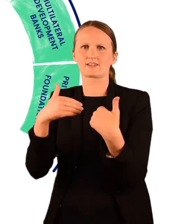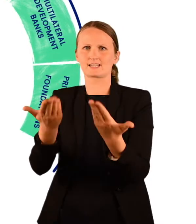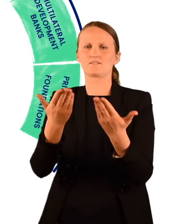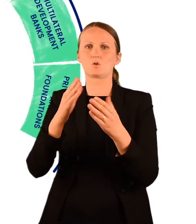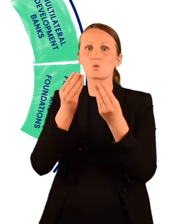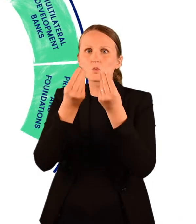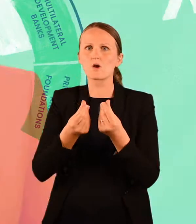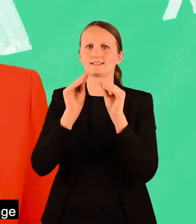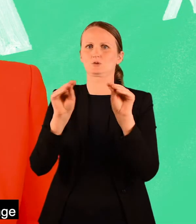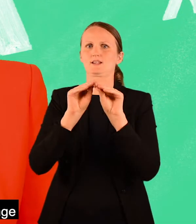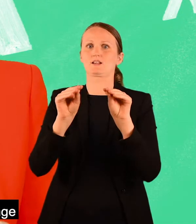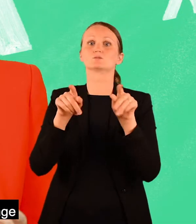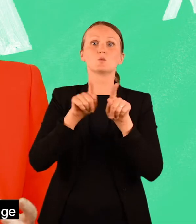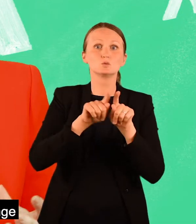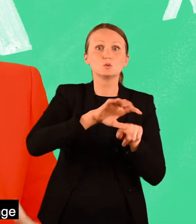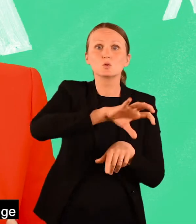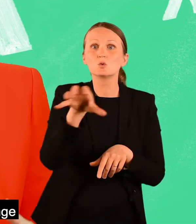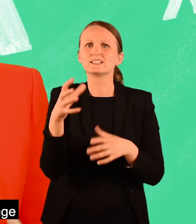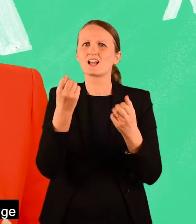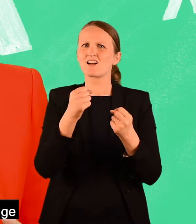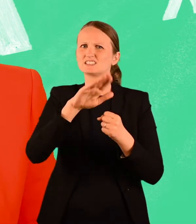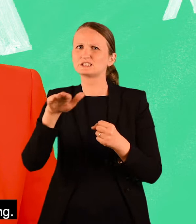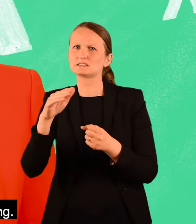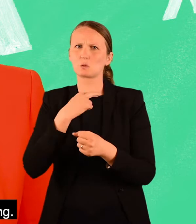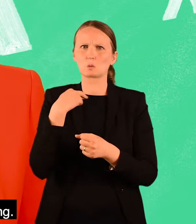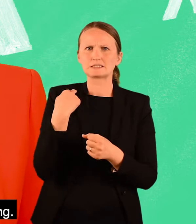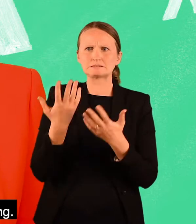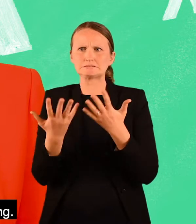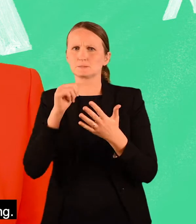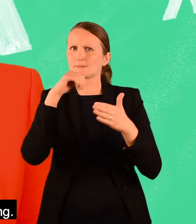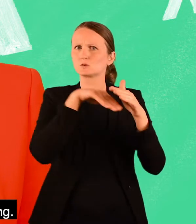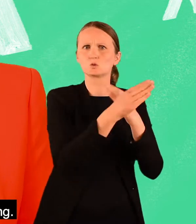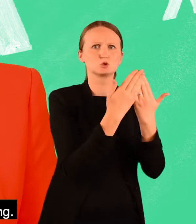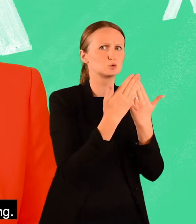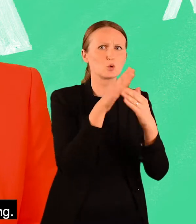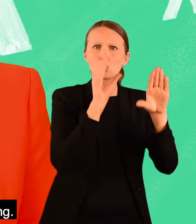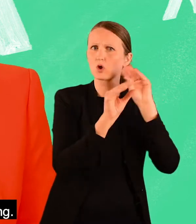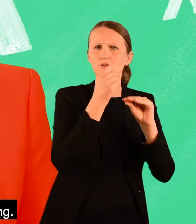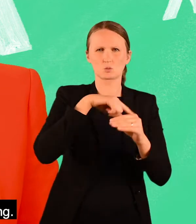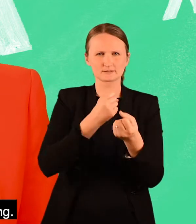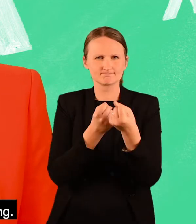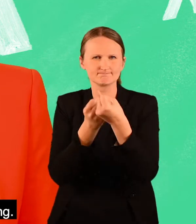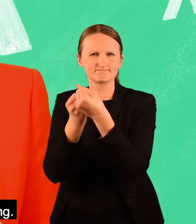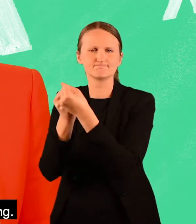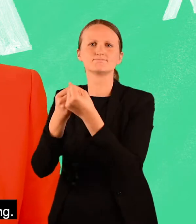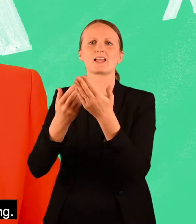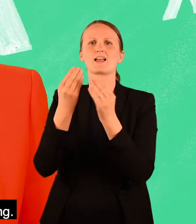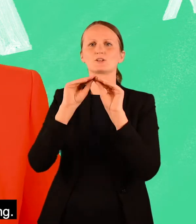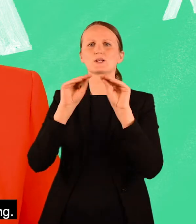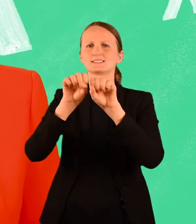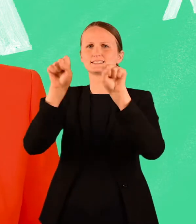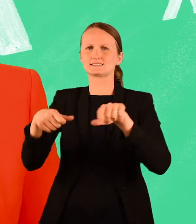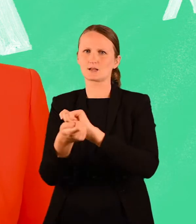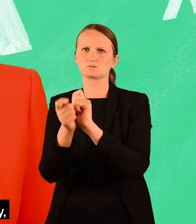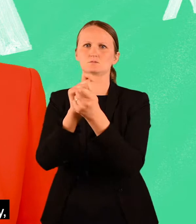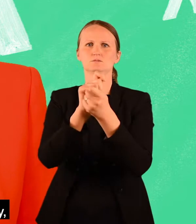quality education and offering transformative change in countries where children are at greatest risk of not